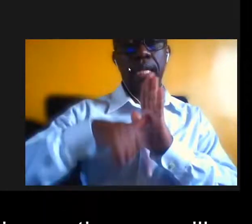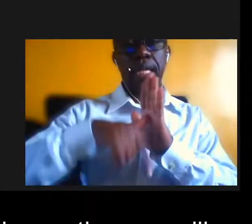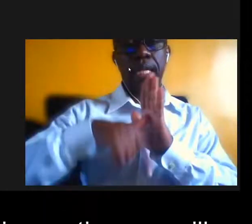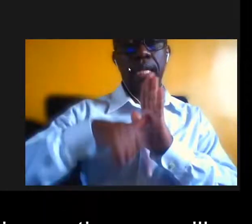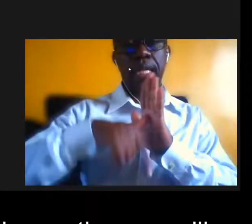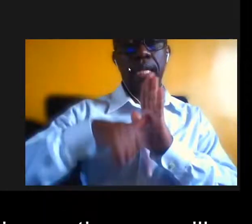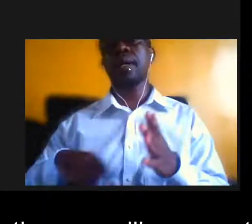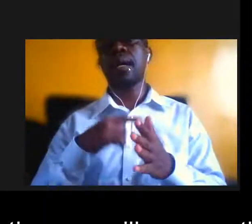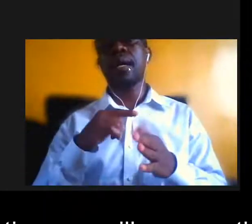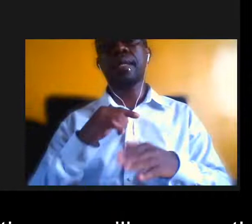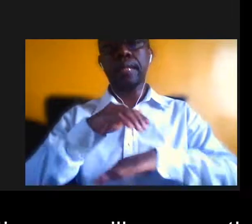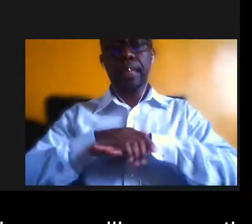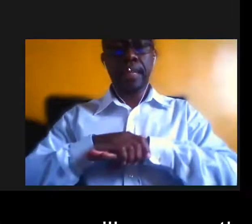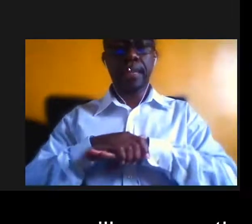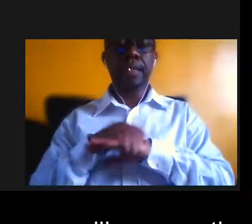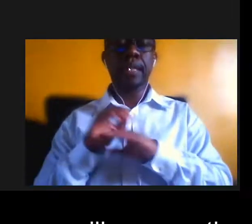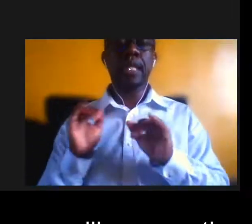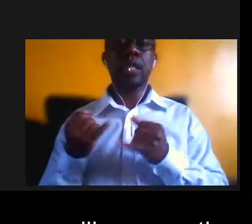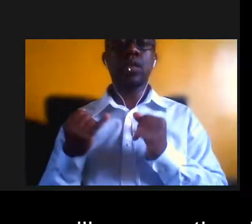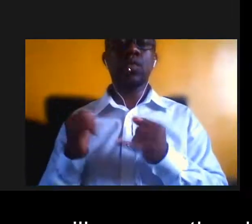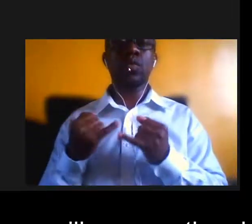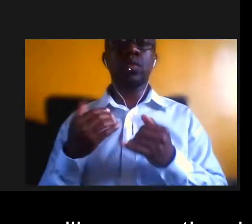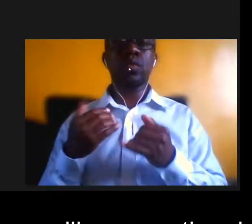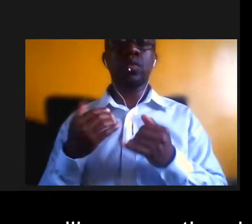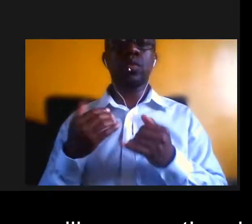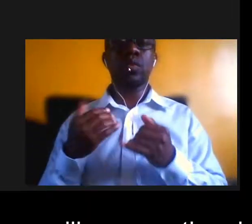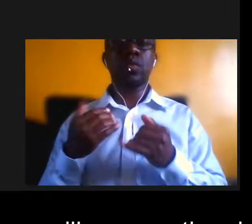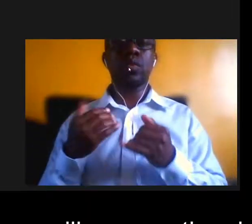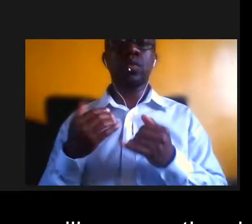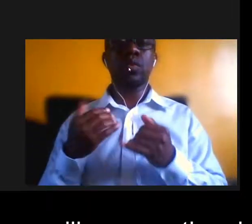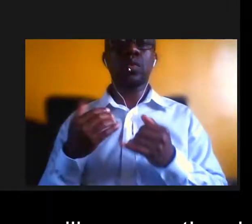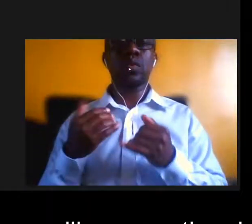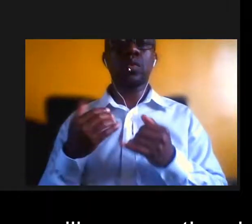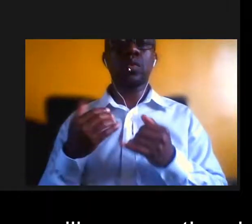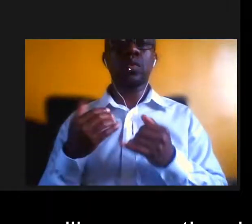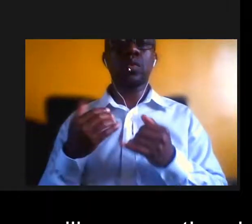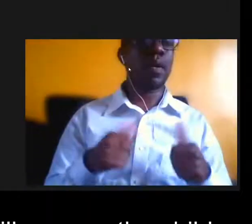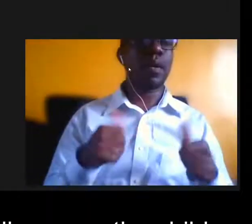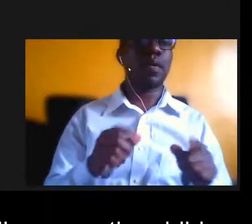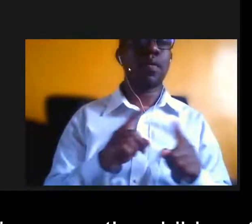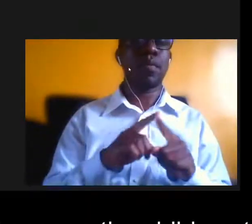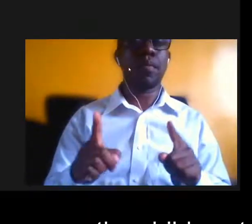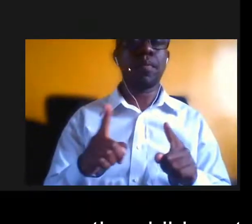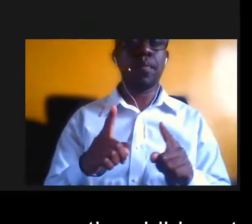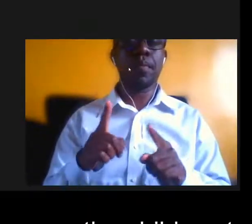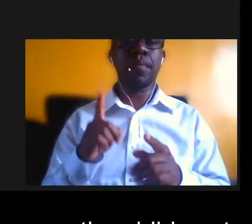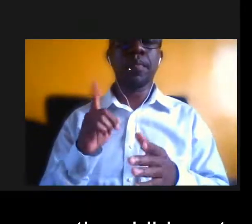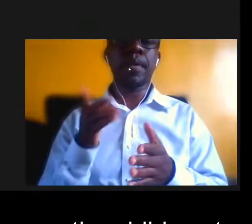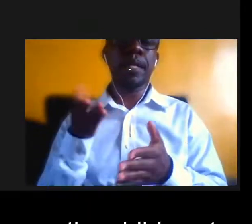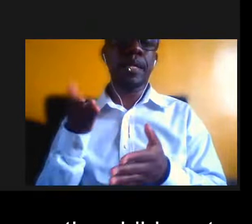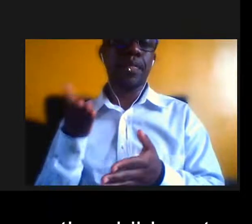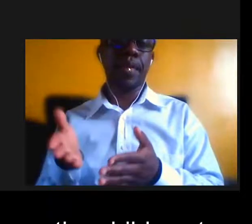not as yet have the status report, but from the coordinator of that child helpline, the number of cases has